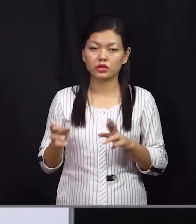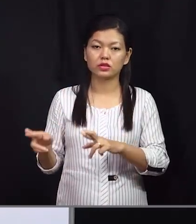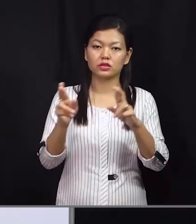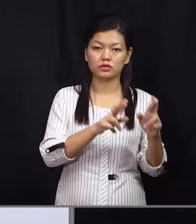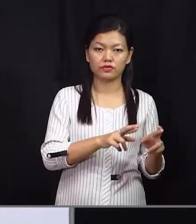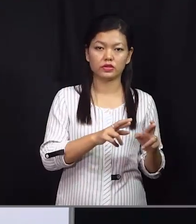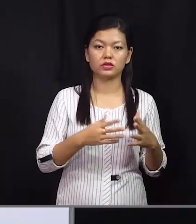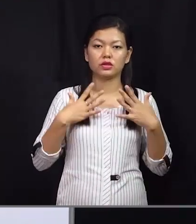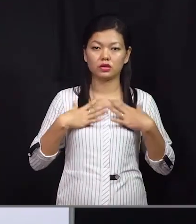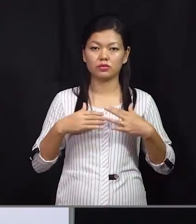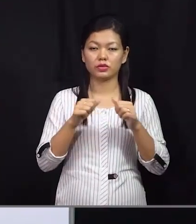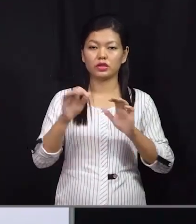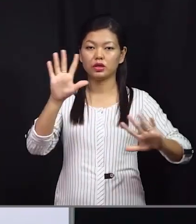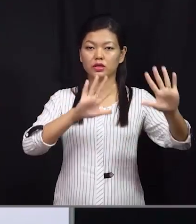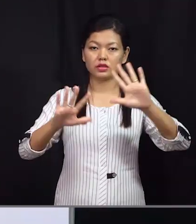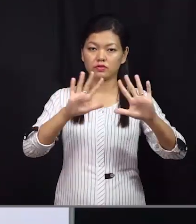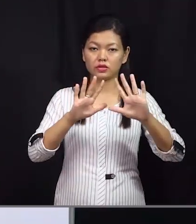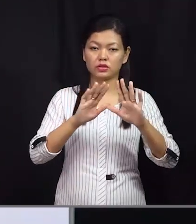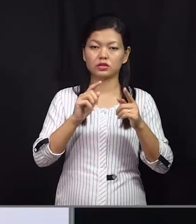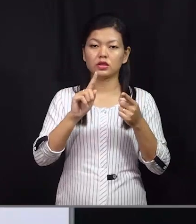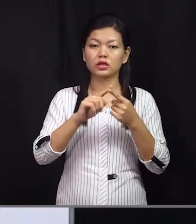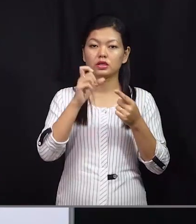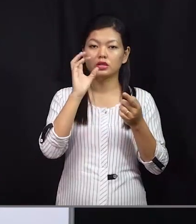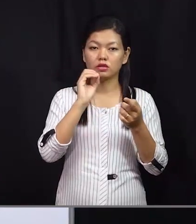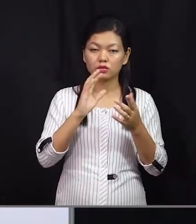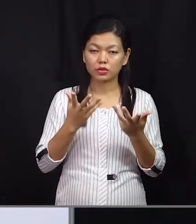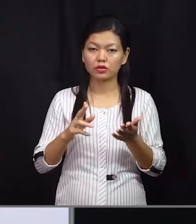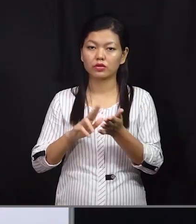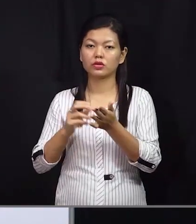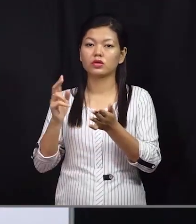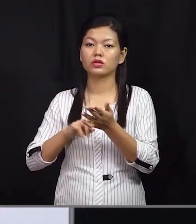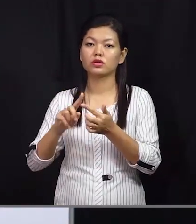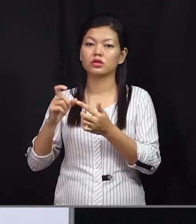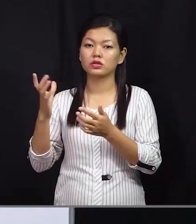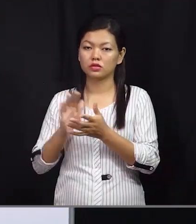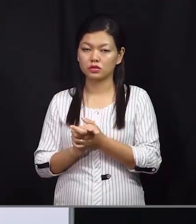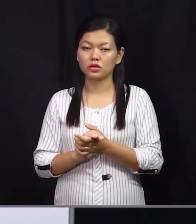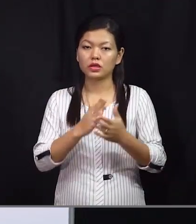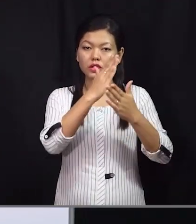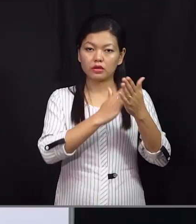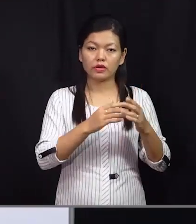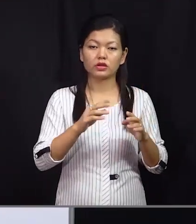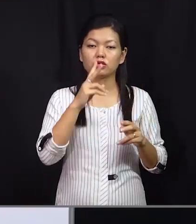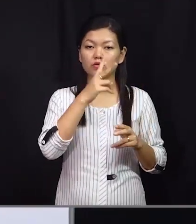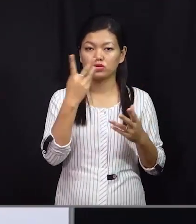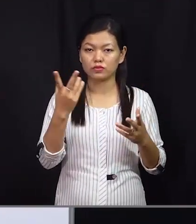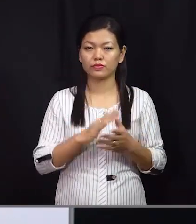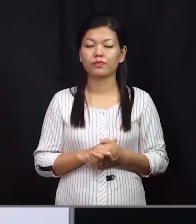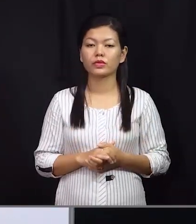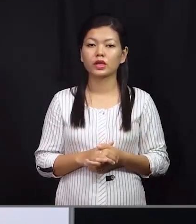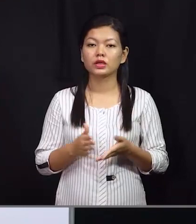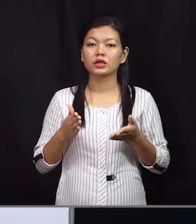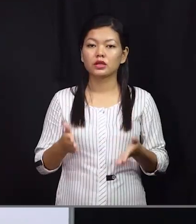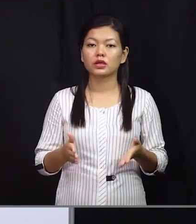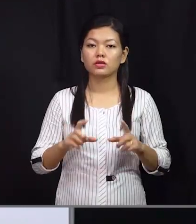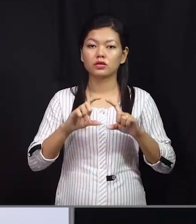non-economic activities, and economic activities can be further divided into business, profession and employment. So with this, we come to the